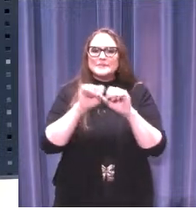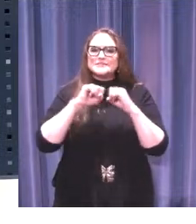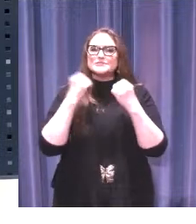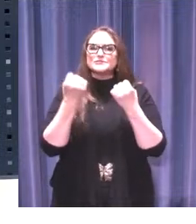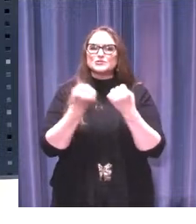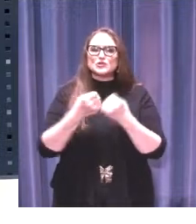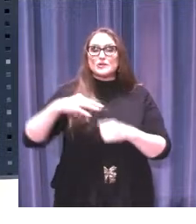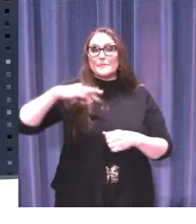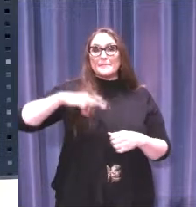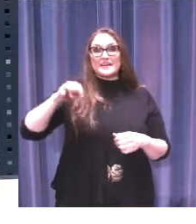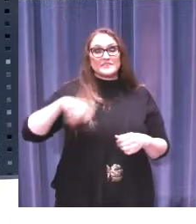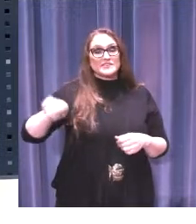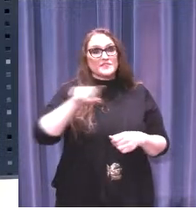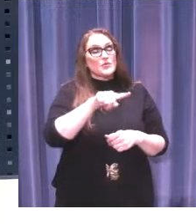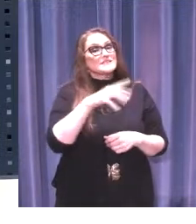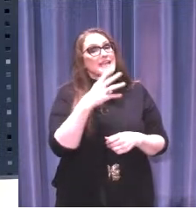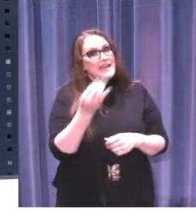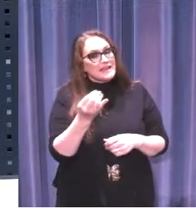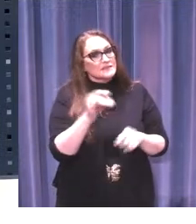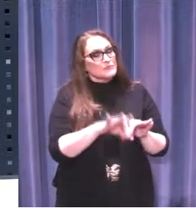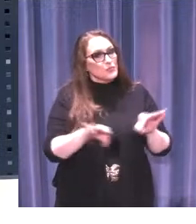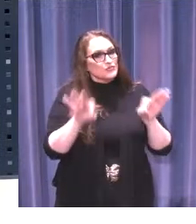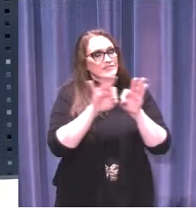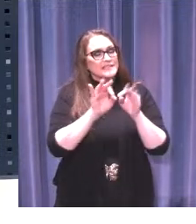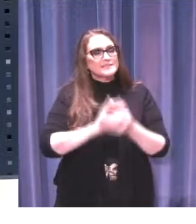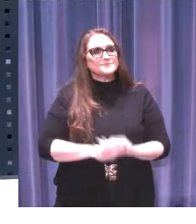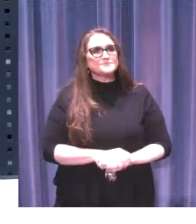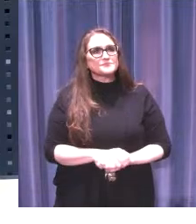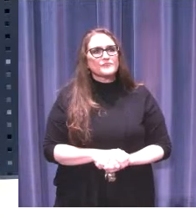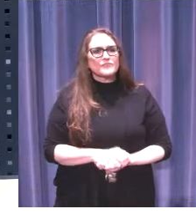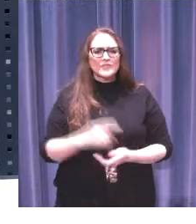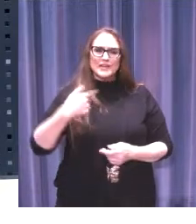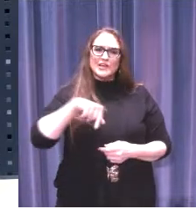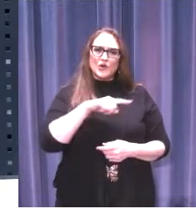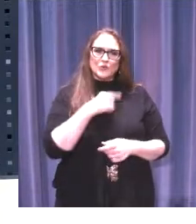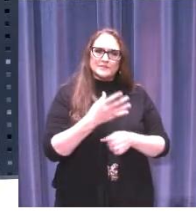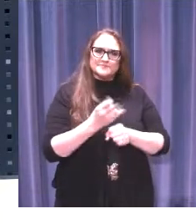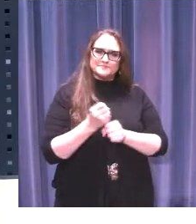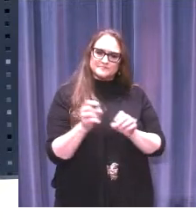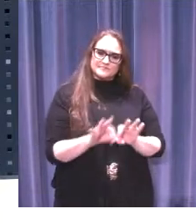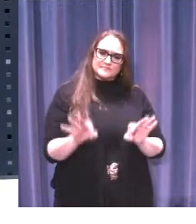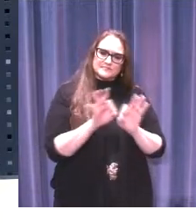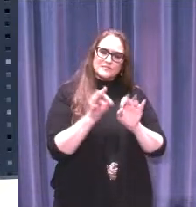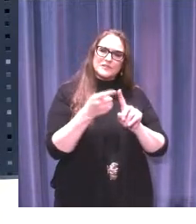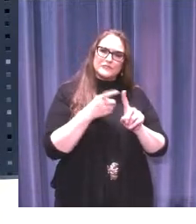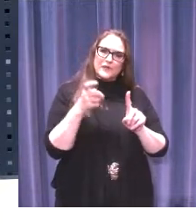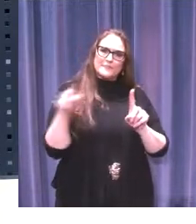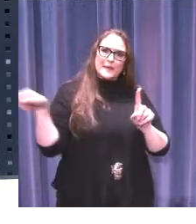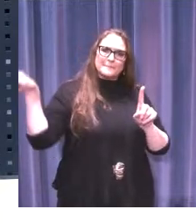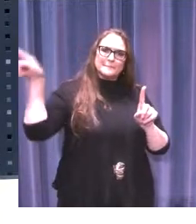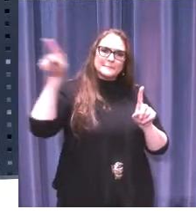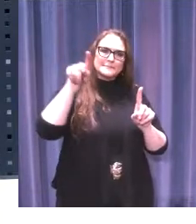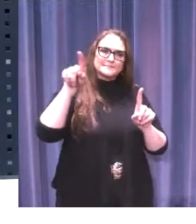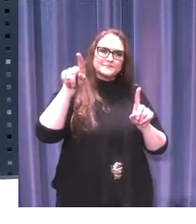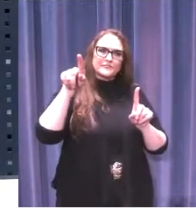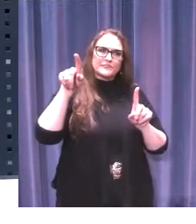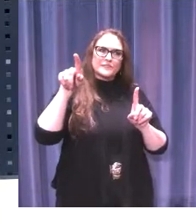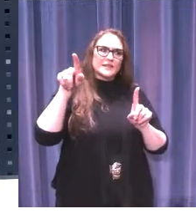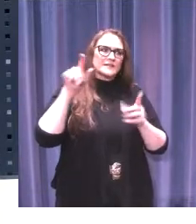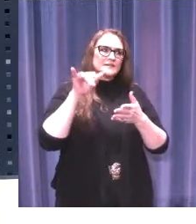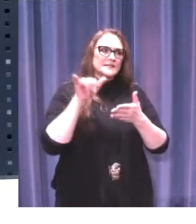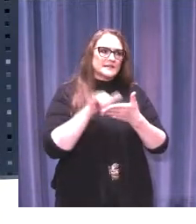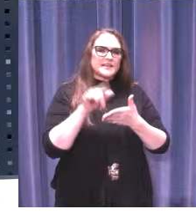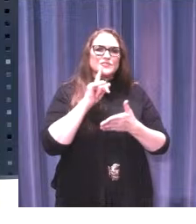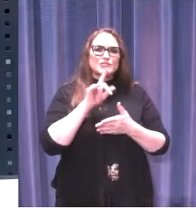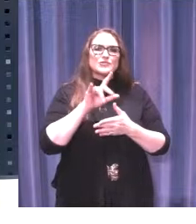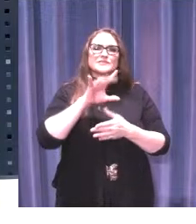those. And importantly, are we deriving the value from them to the extent that there's